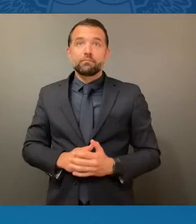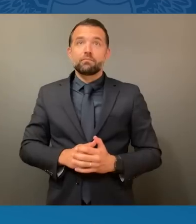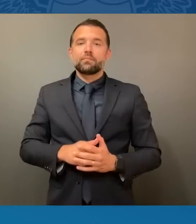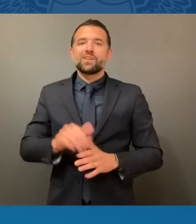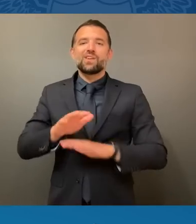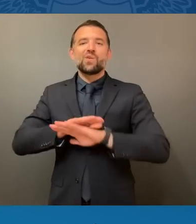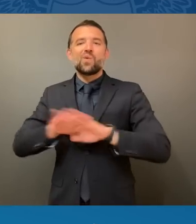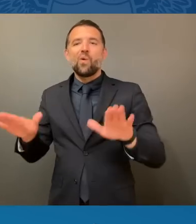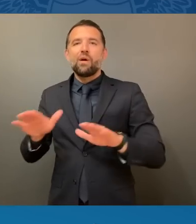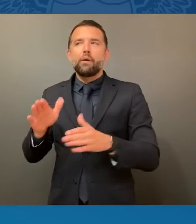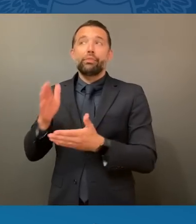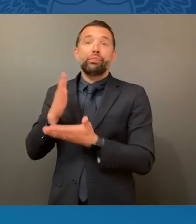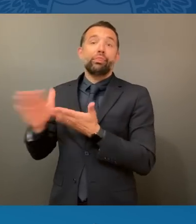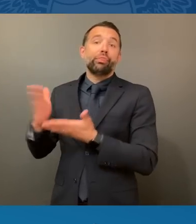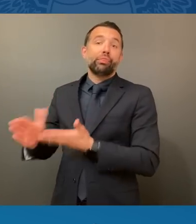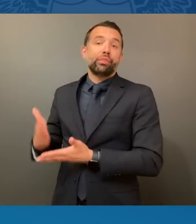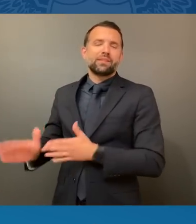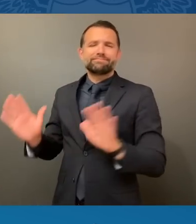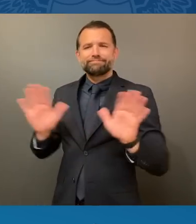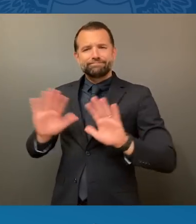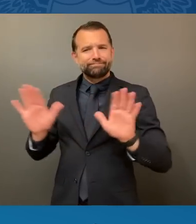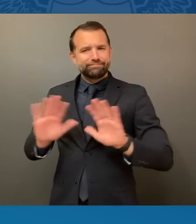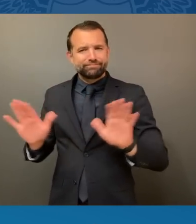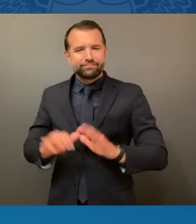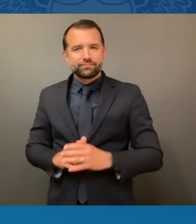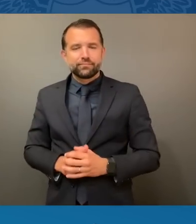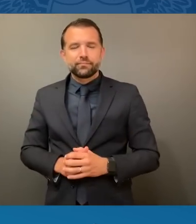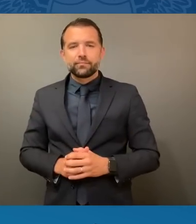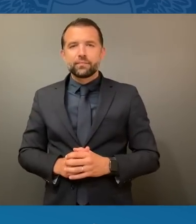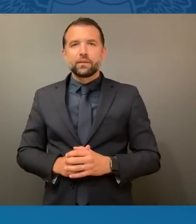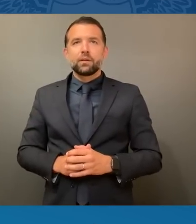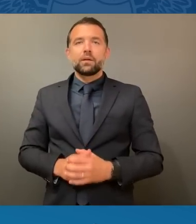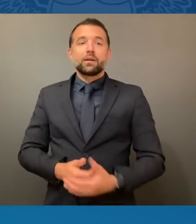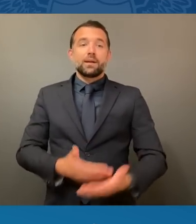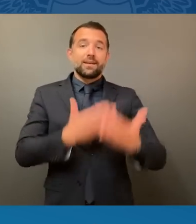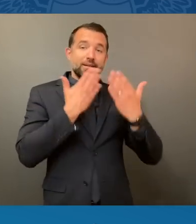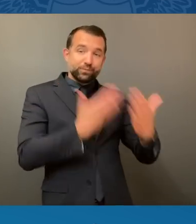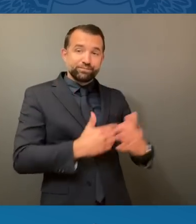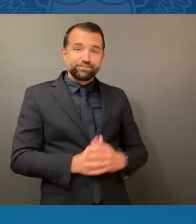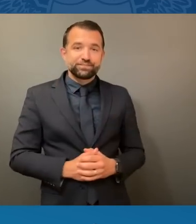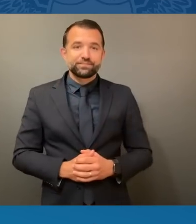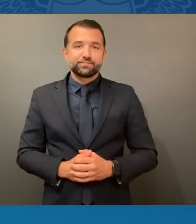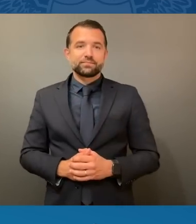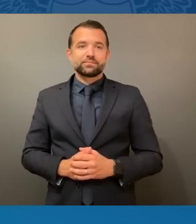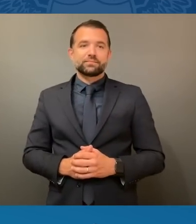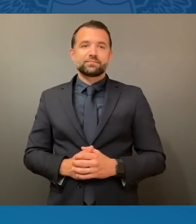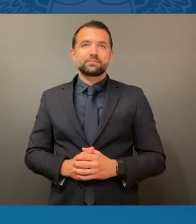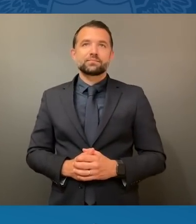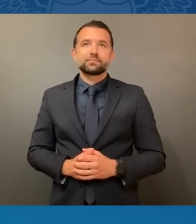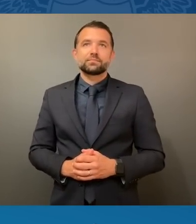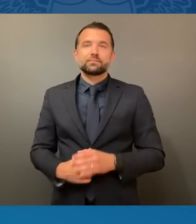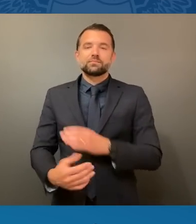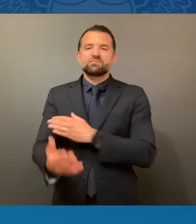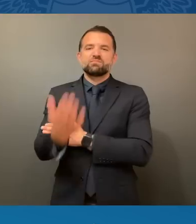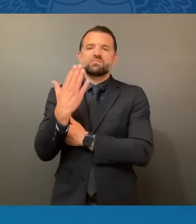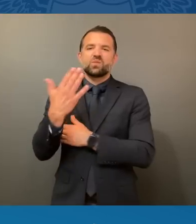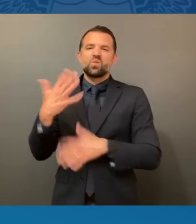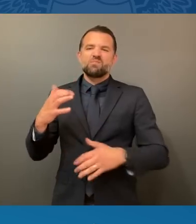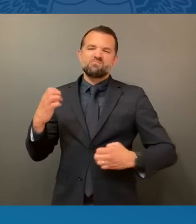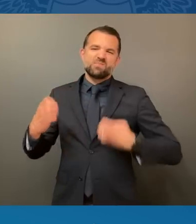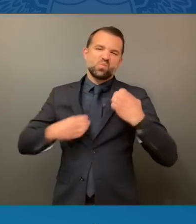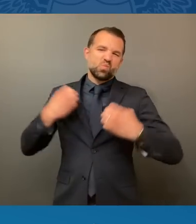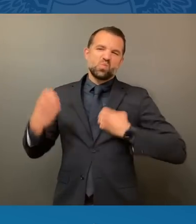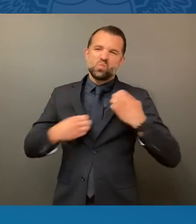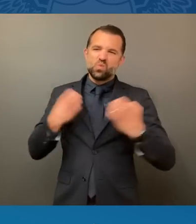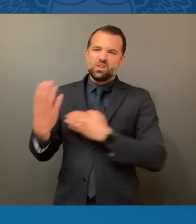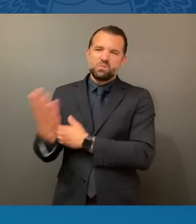Thank you. Well, thank you. I shared with you this morning was emotional. Yeah. But